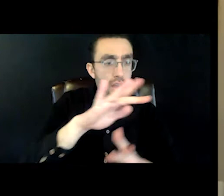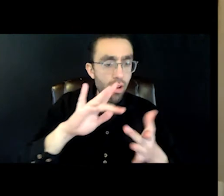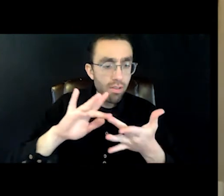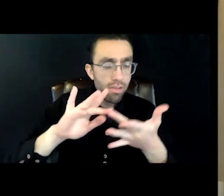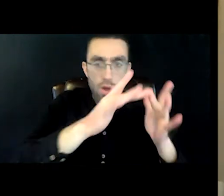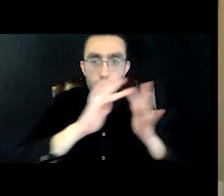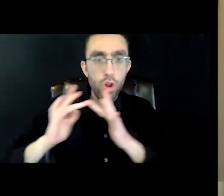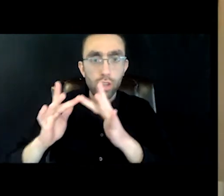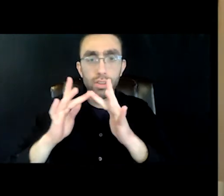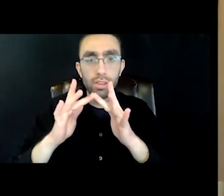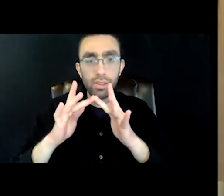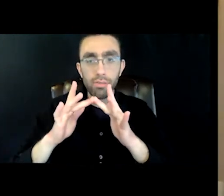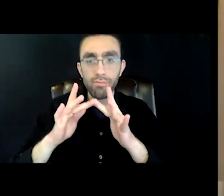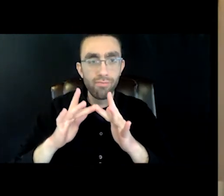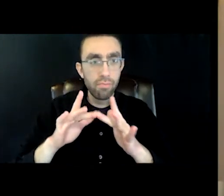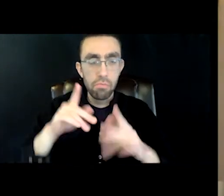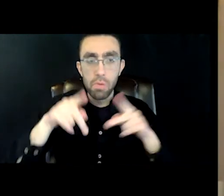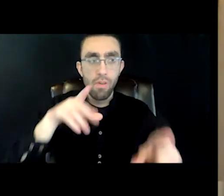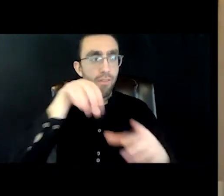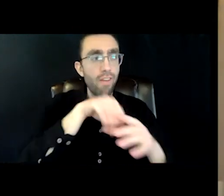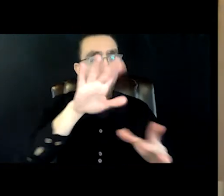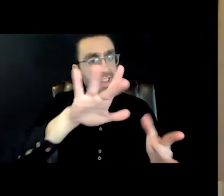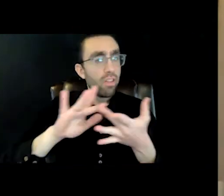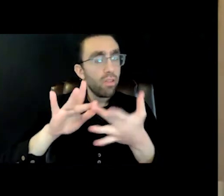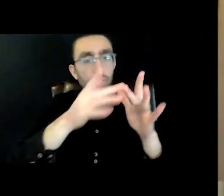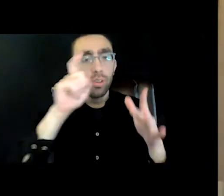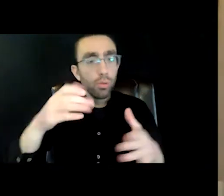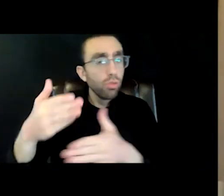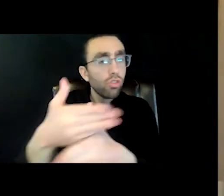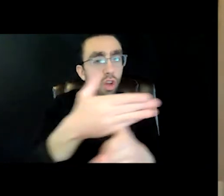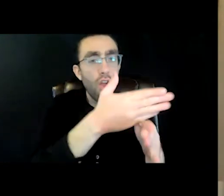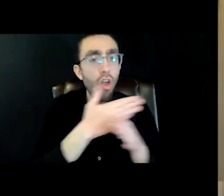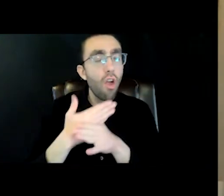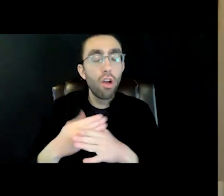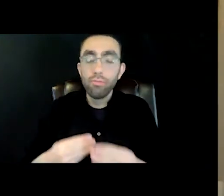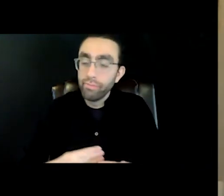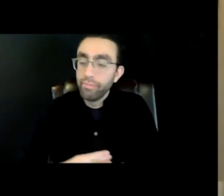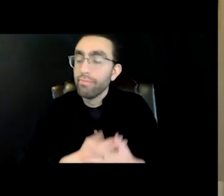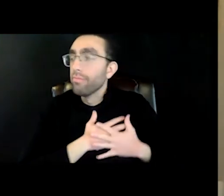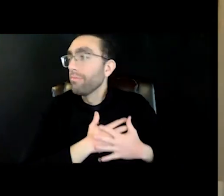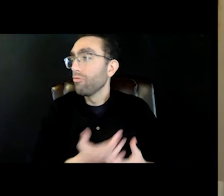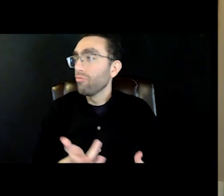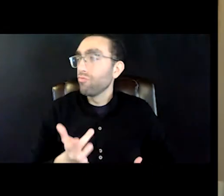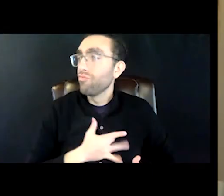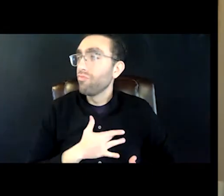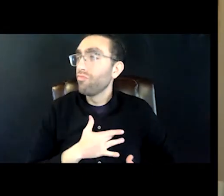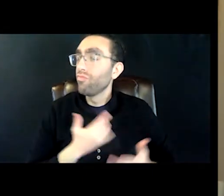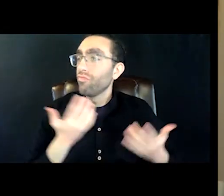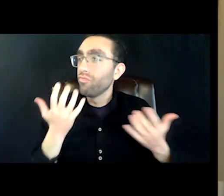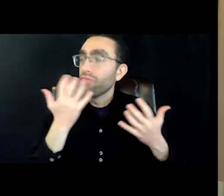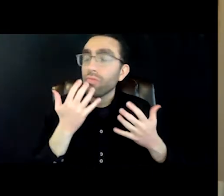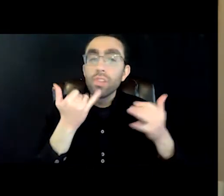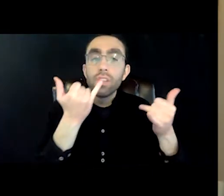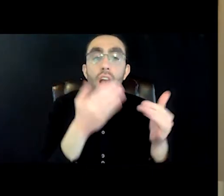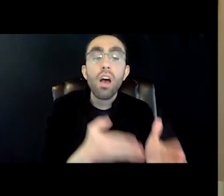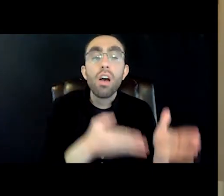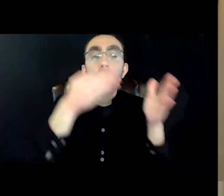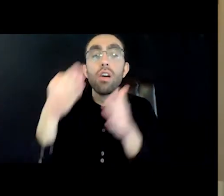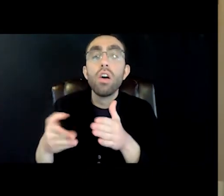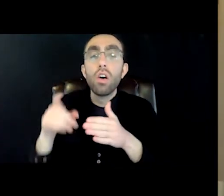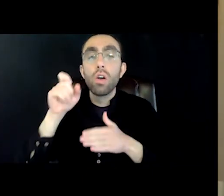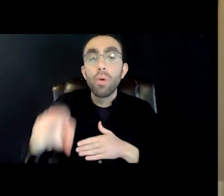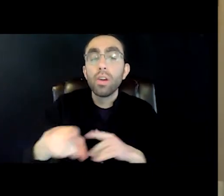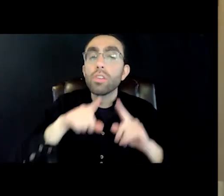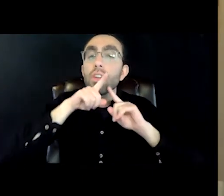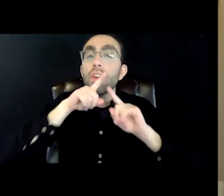And this is just really inspiring to my heart. We want to move on to the Q&A portion of our time together. Let's